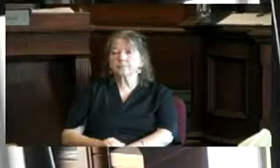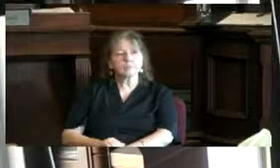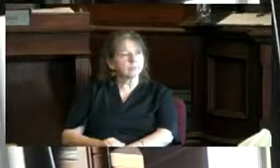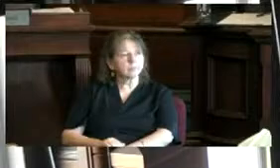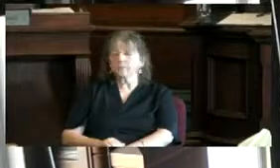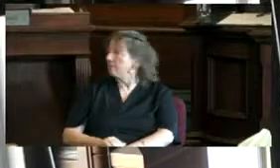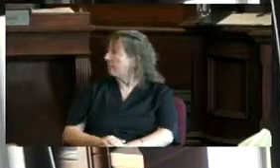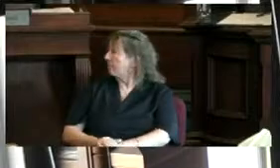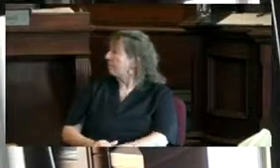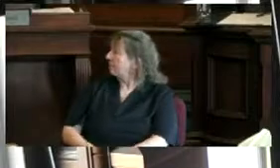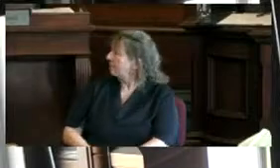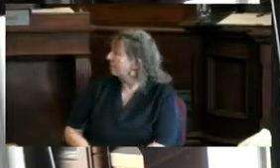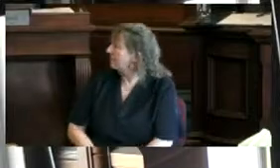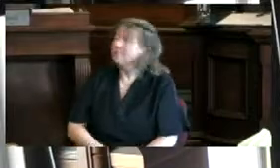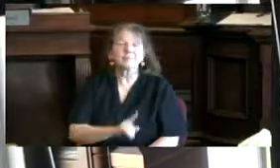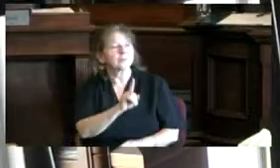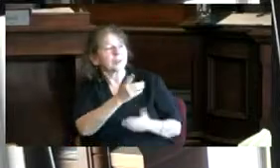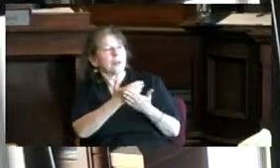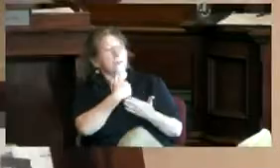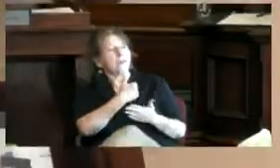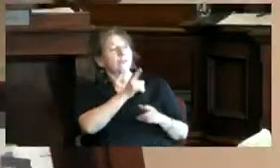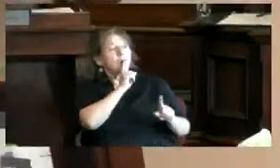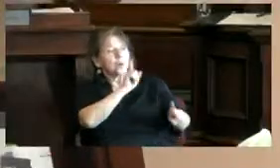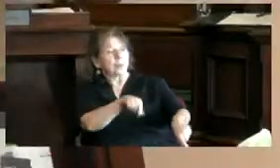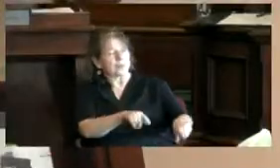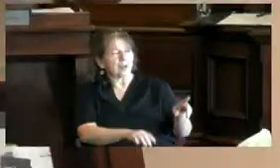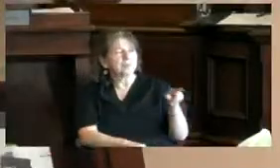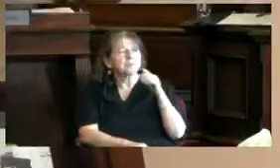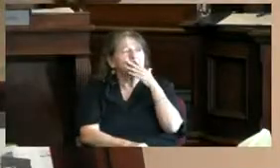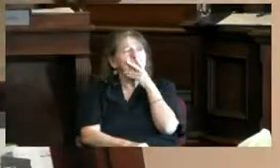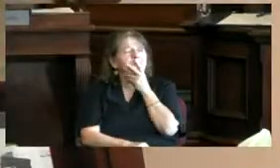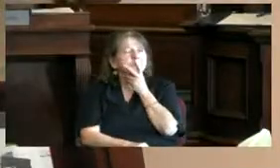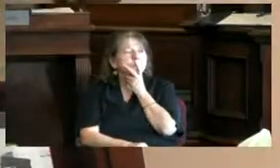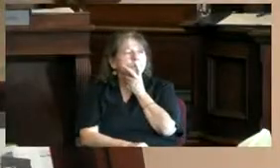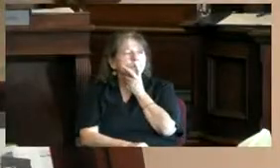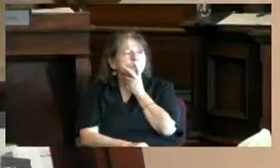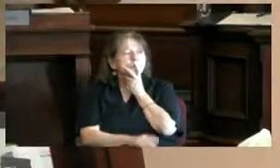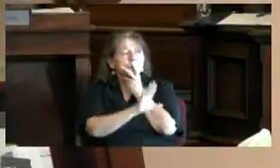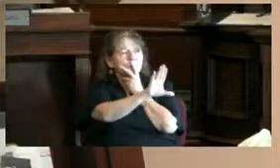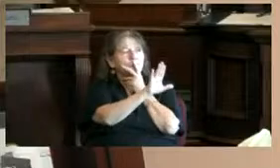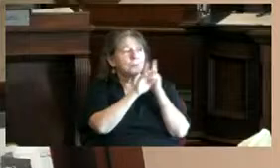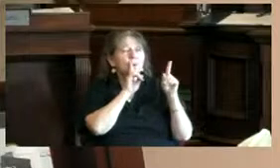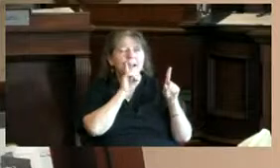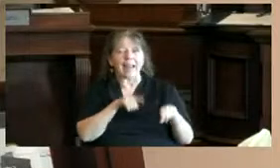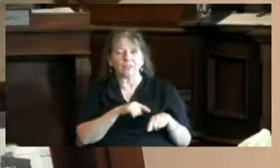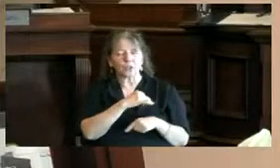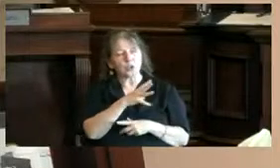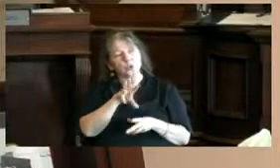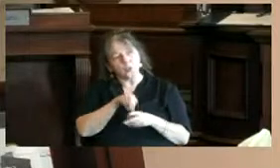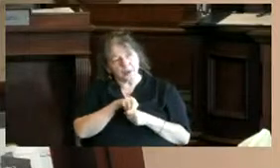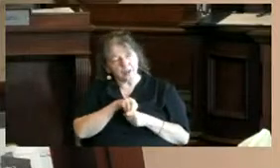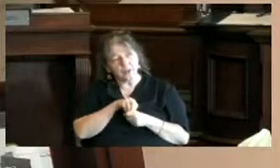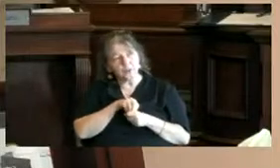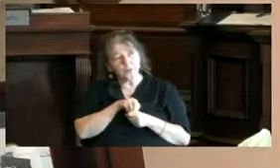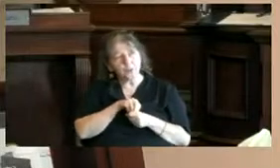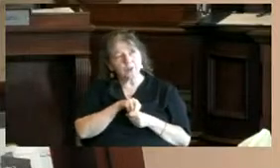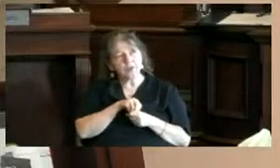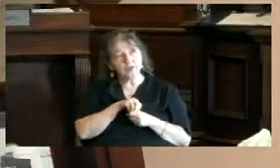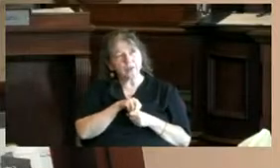Yes. So Before you respond, can you just incorporate in that response